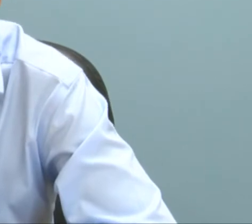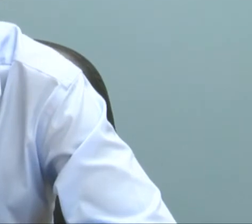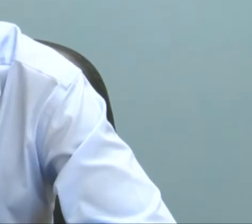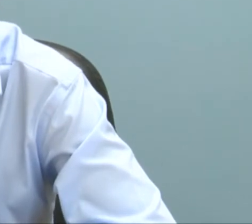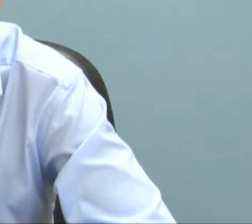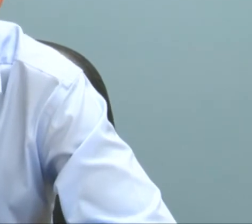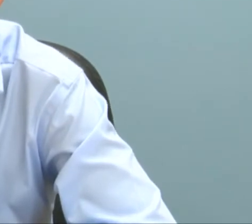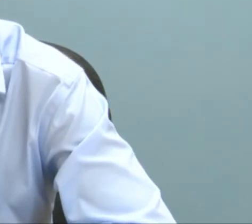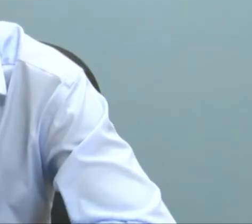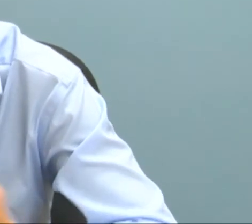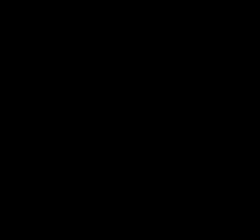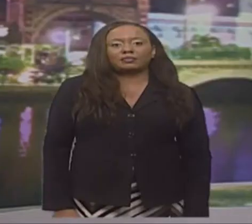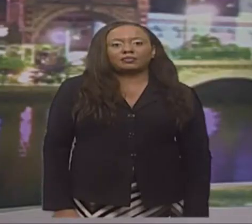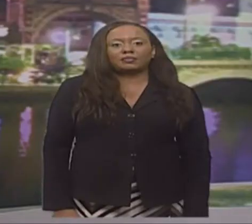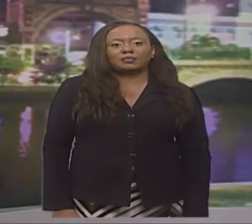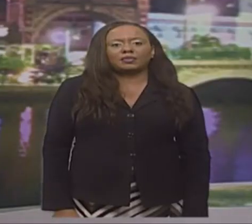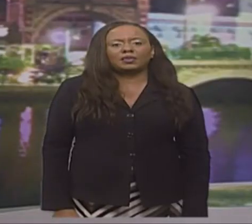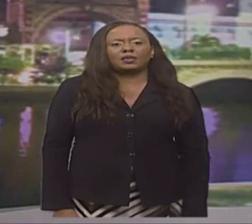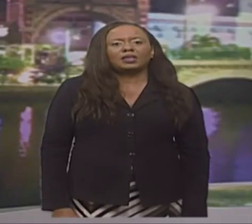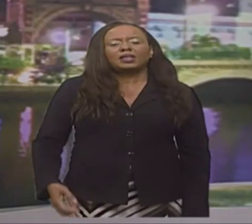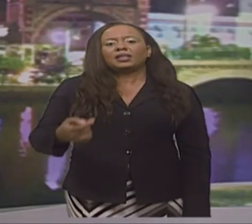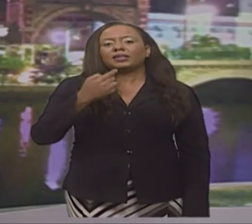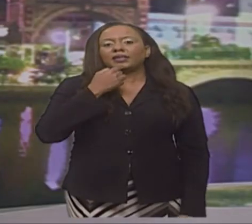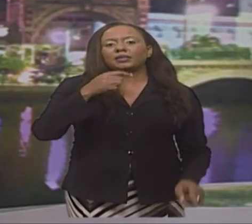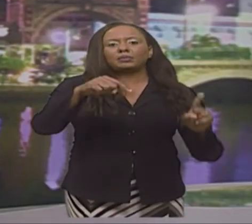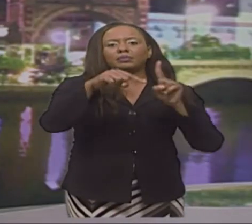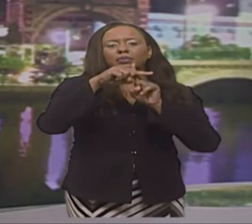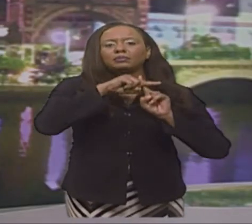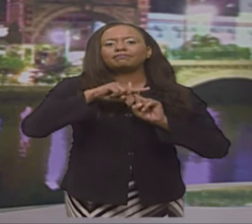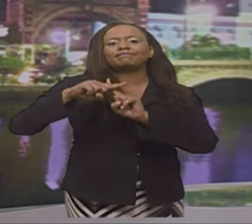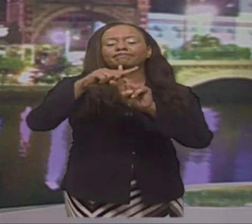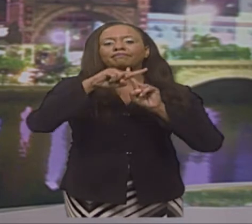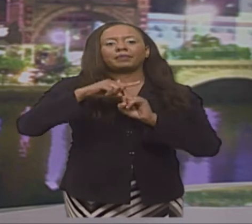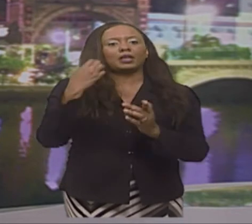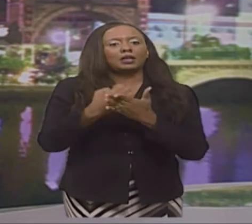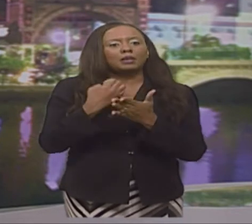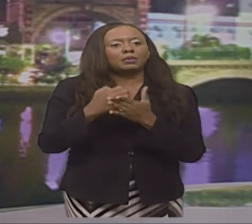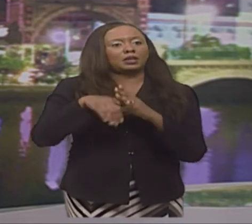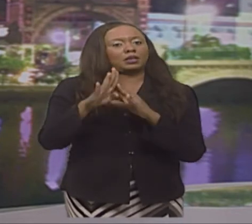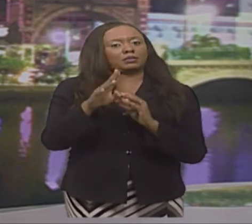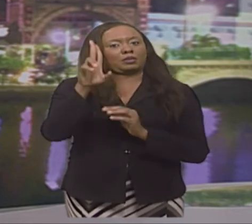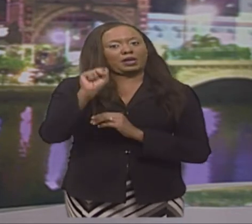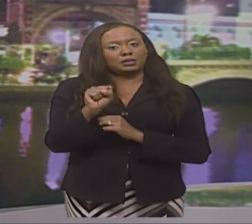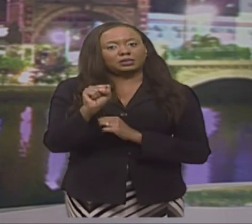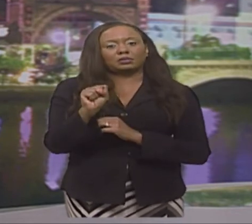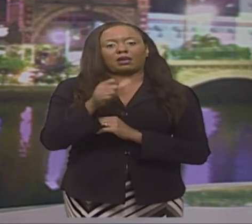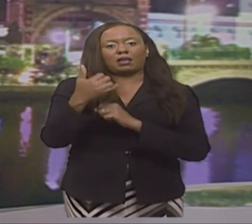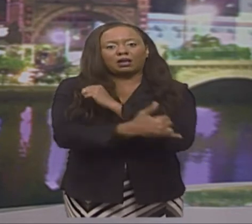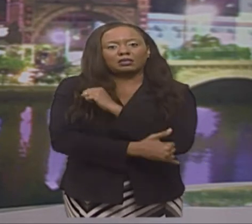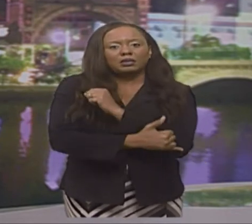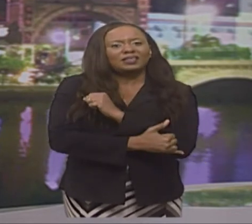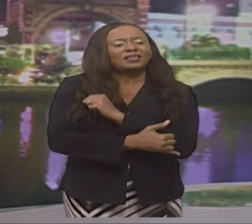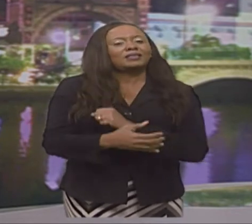the economy is pretty good. And he says given the positive economic conditions in the U.S. and other countries, it is therefore